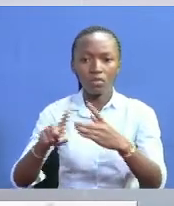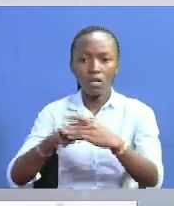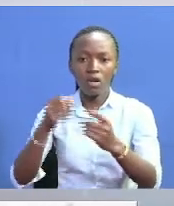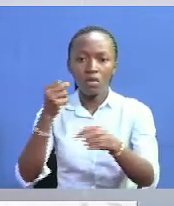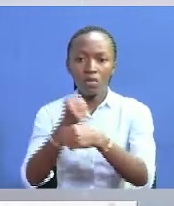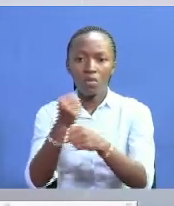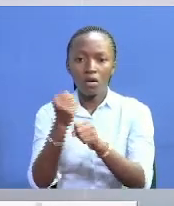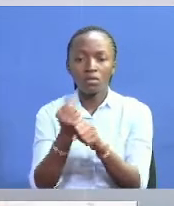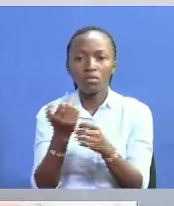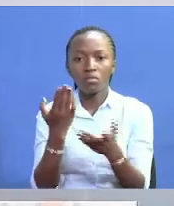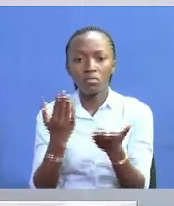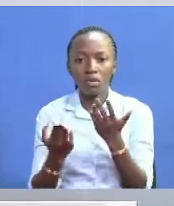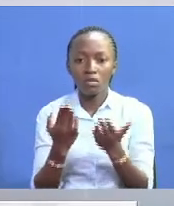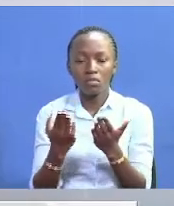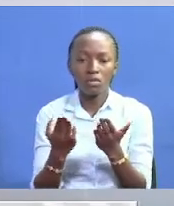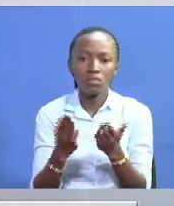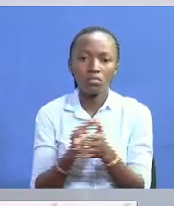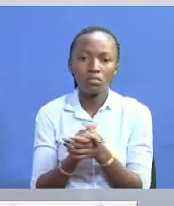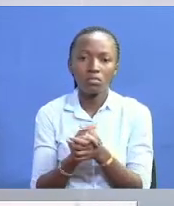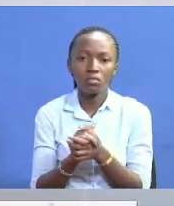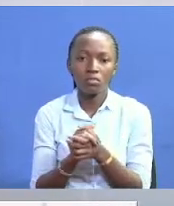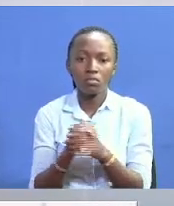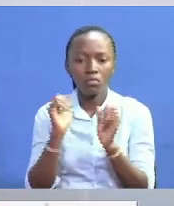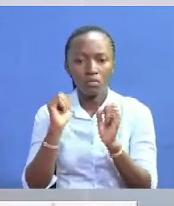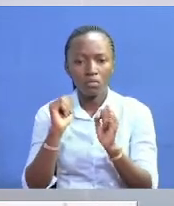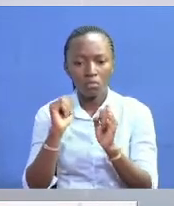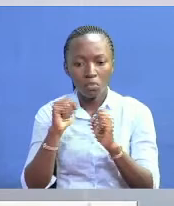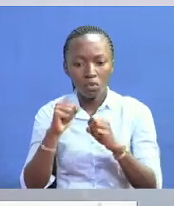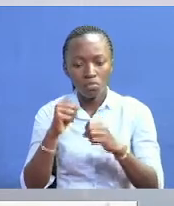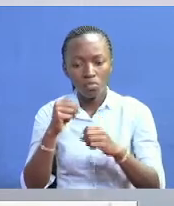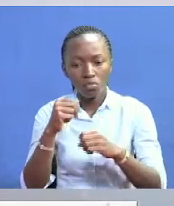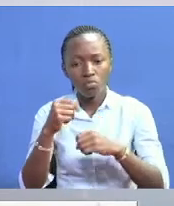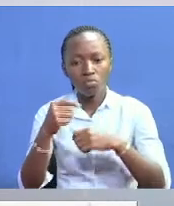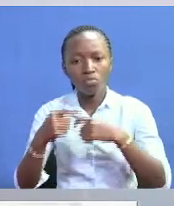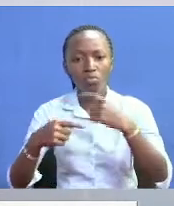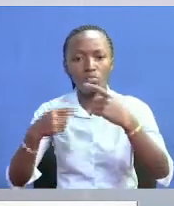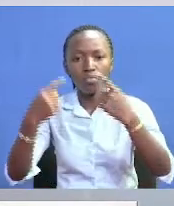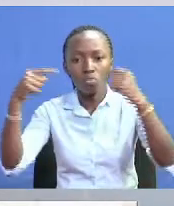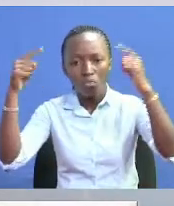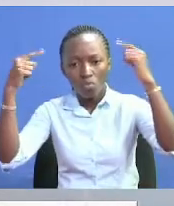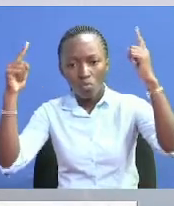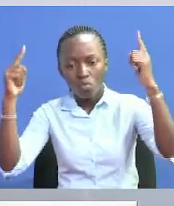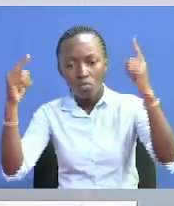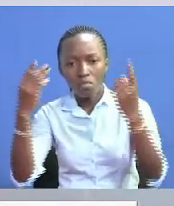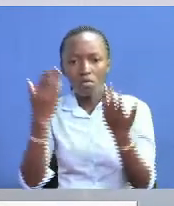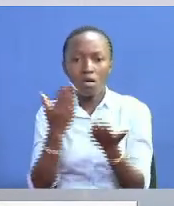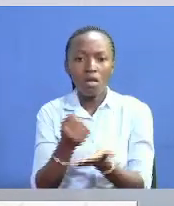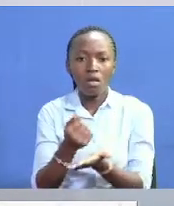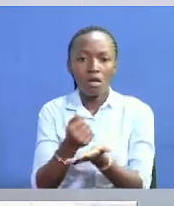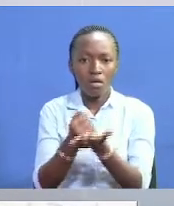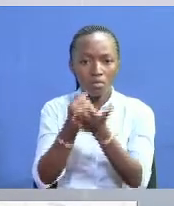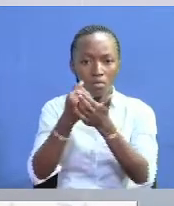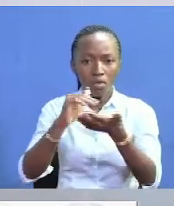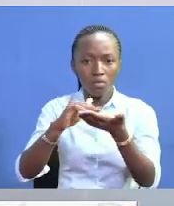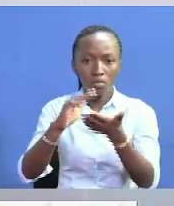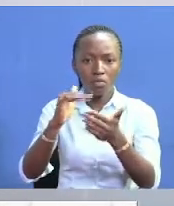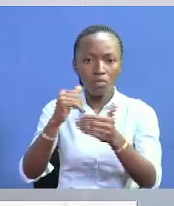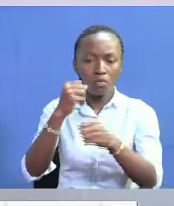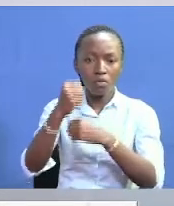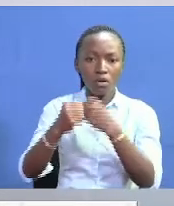wanted to satisfy? Is it for posterity that it is still self-sustaining in the years coming